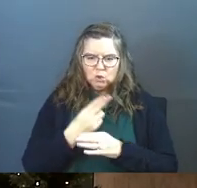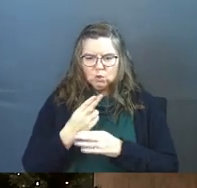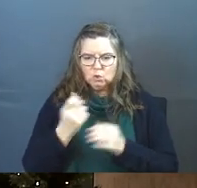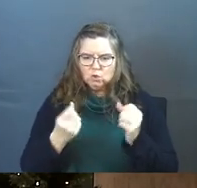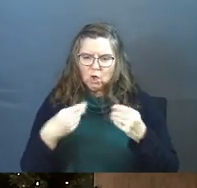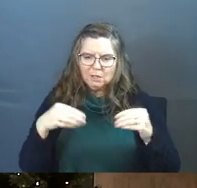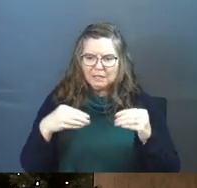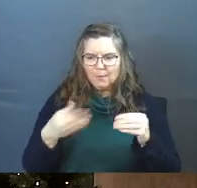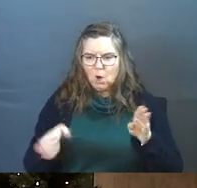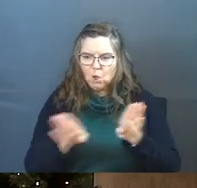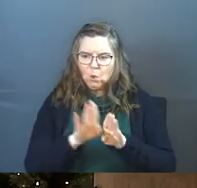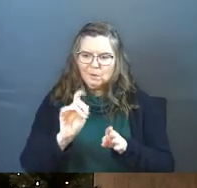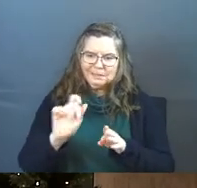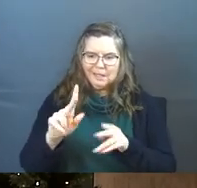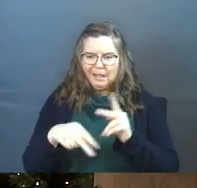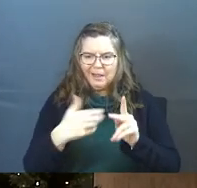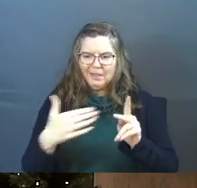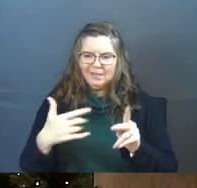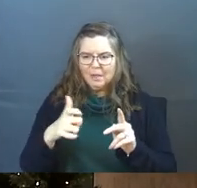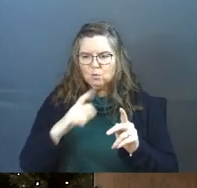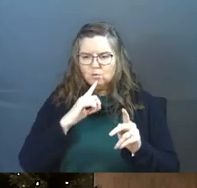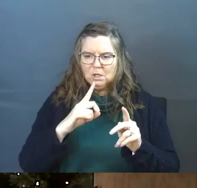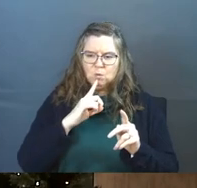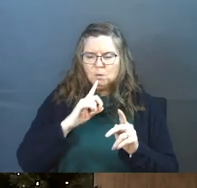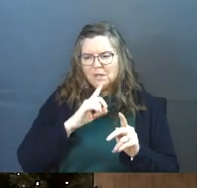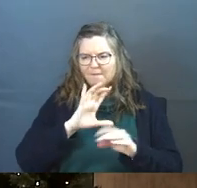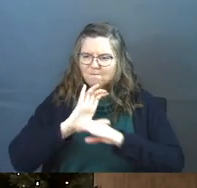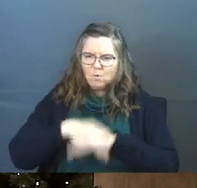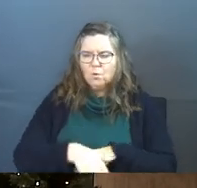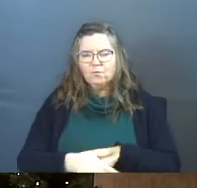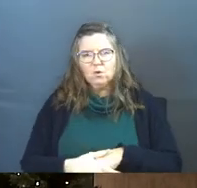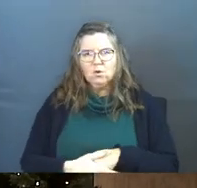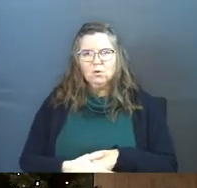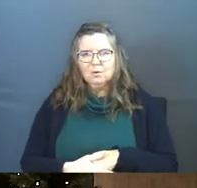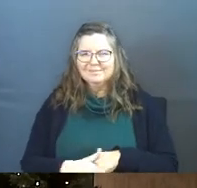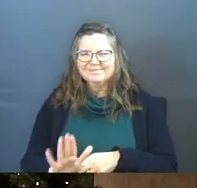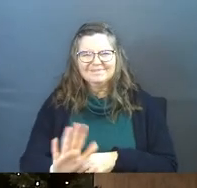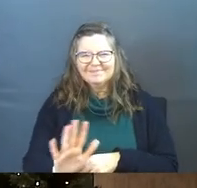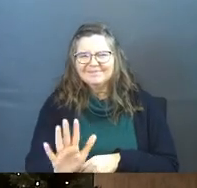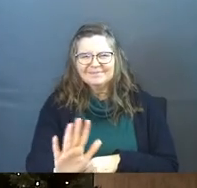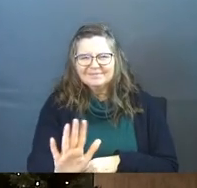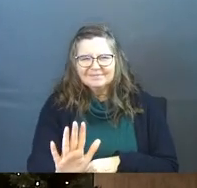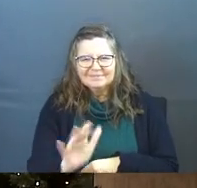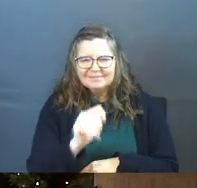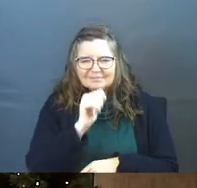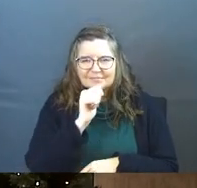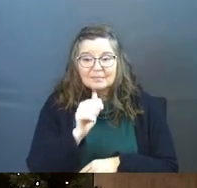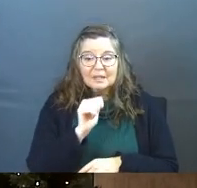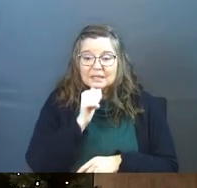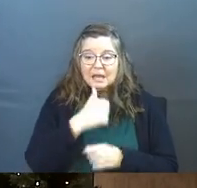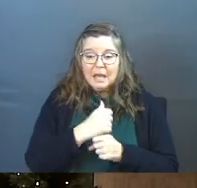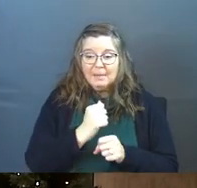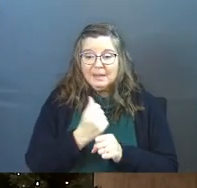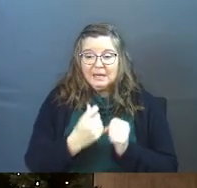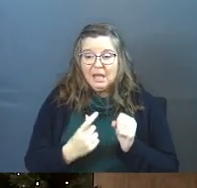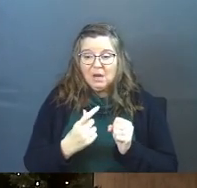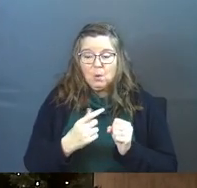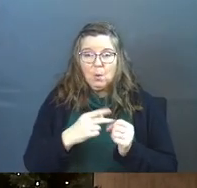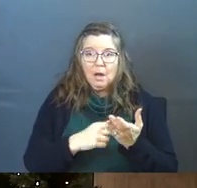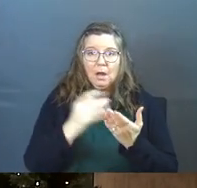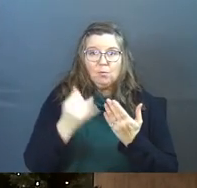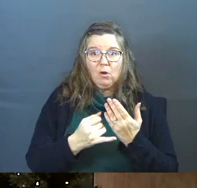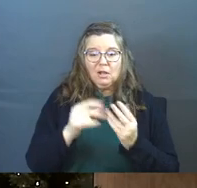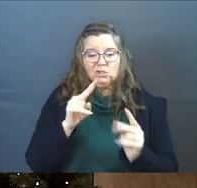car salesman closing the deal kind of thing that was super, super forceful. No, it's not. And it's not making anybody a